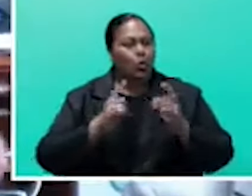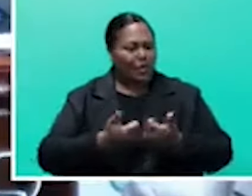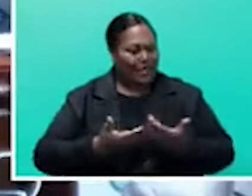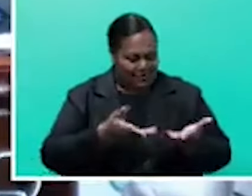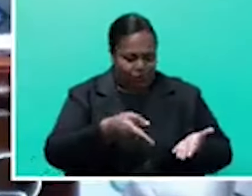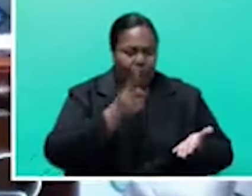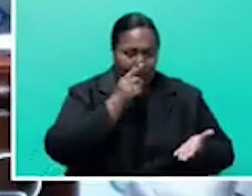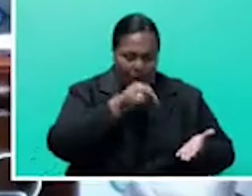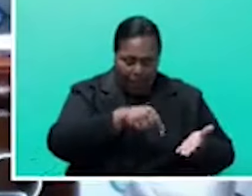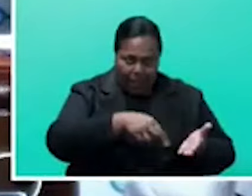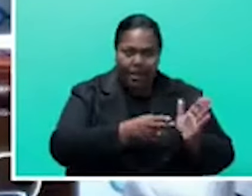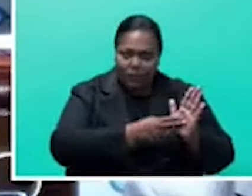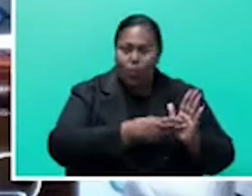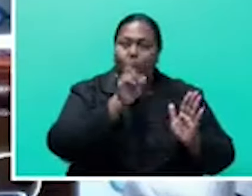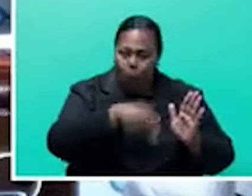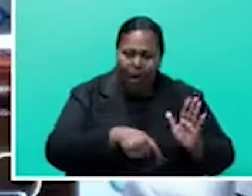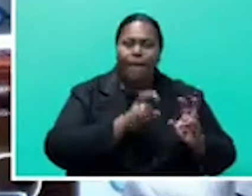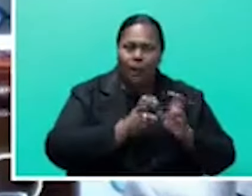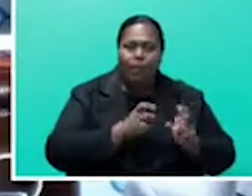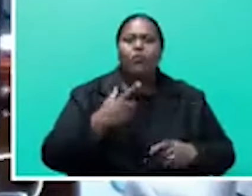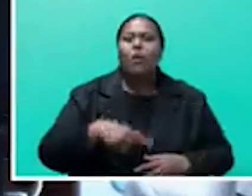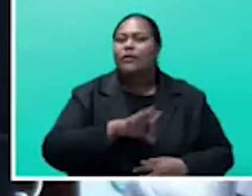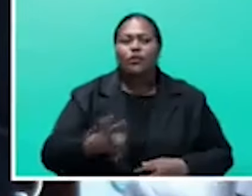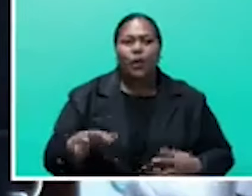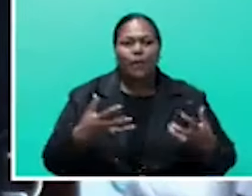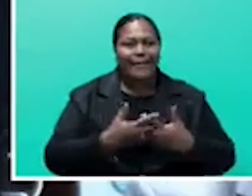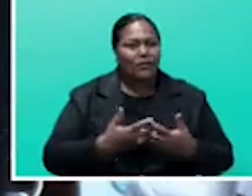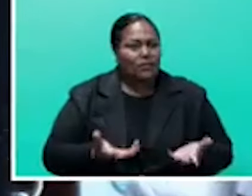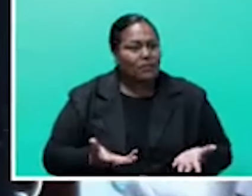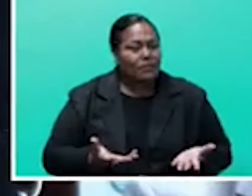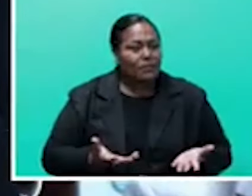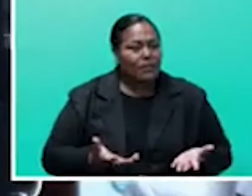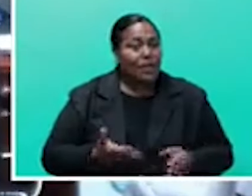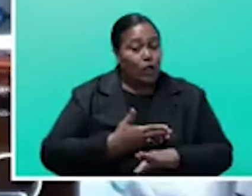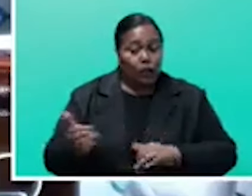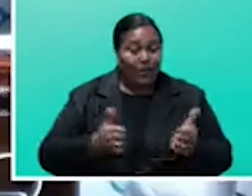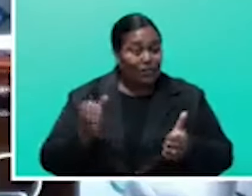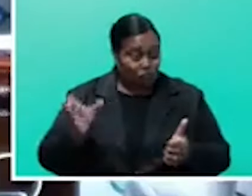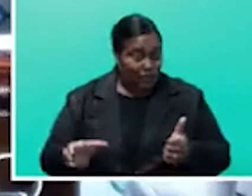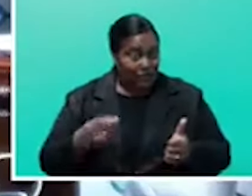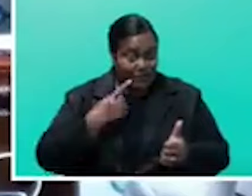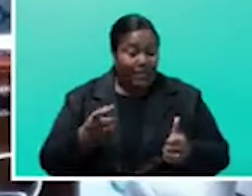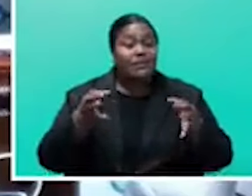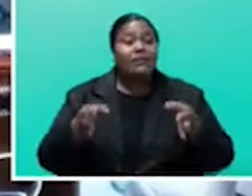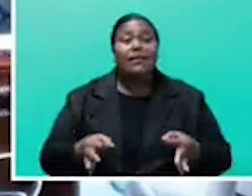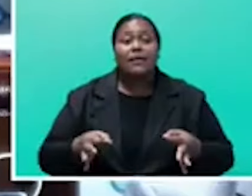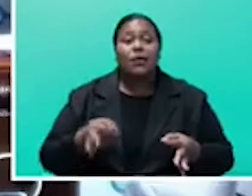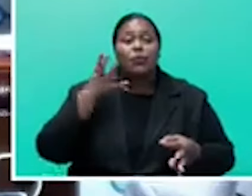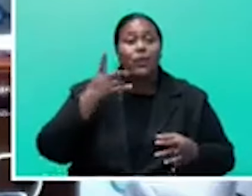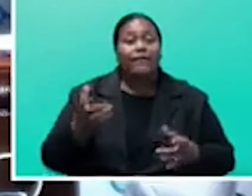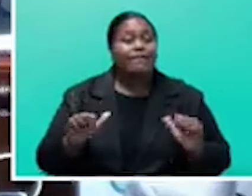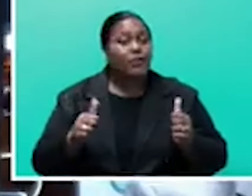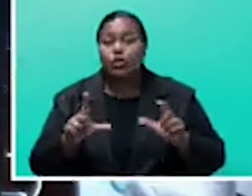here, and this is the problem why it's not working. And the new administrators have decided that as soon as the contract